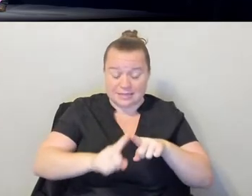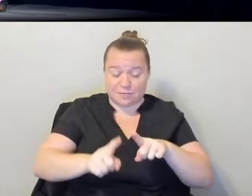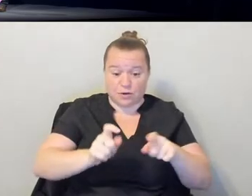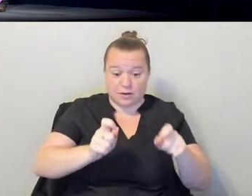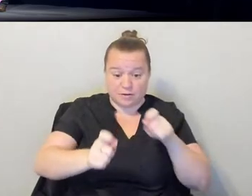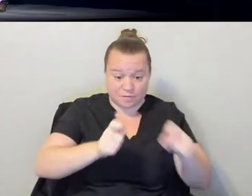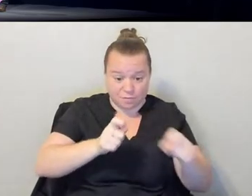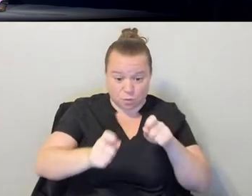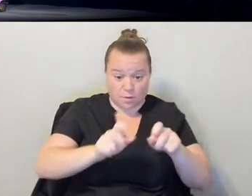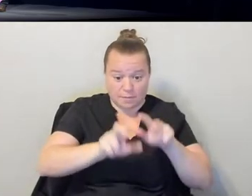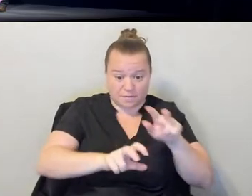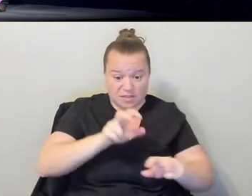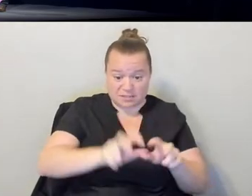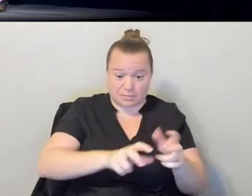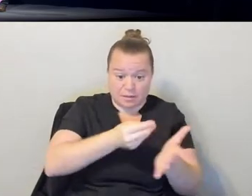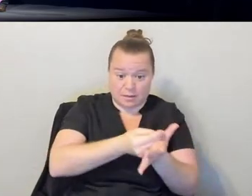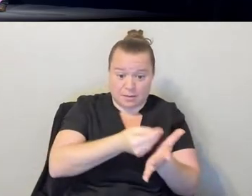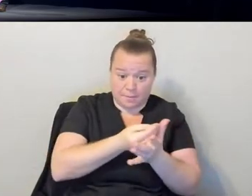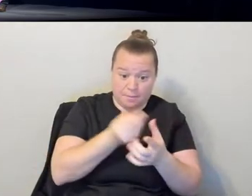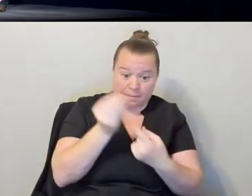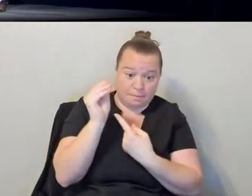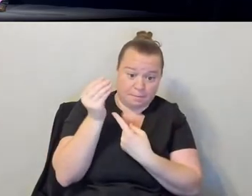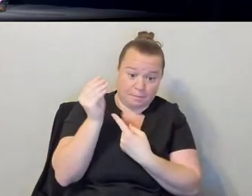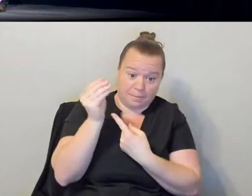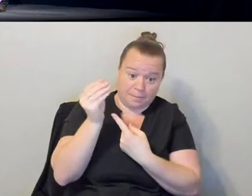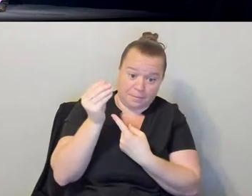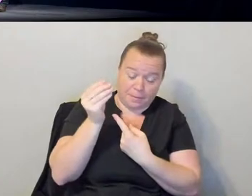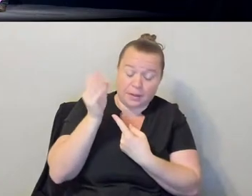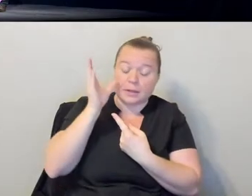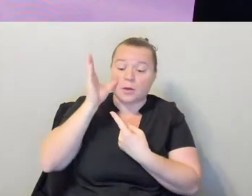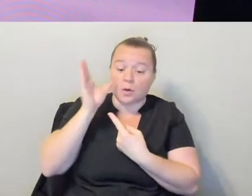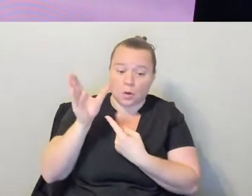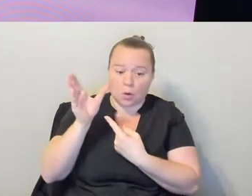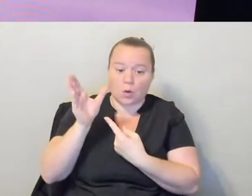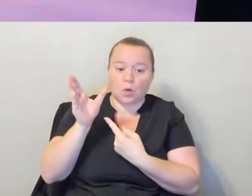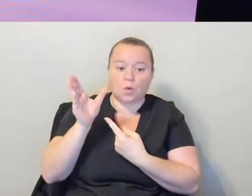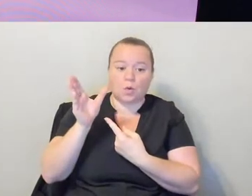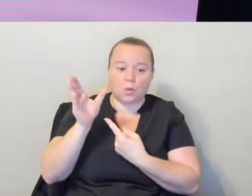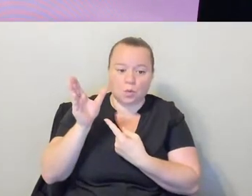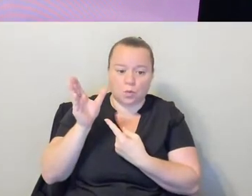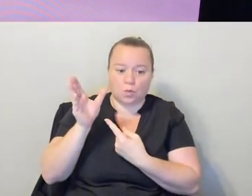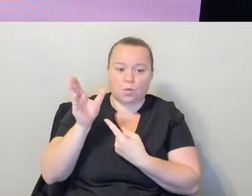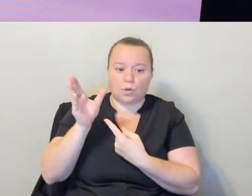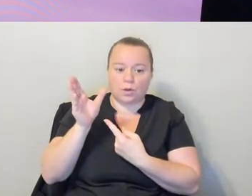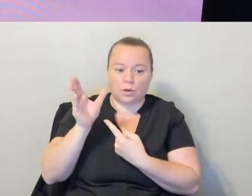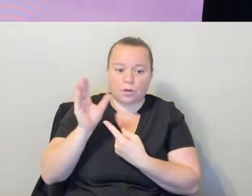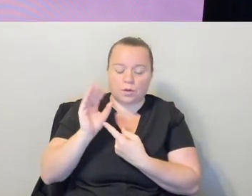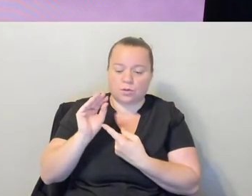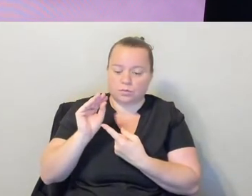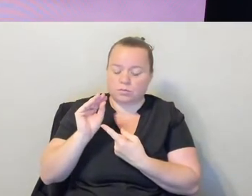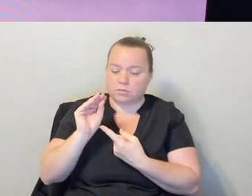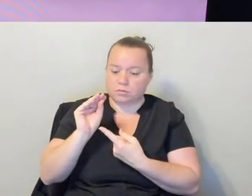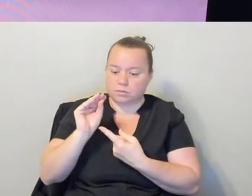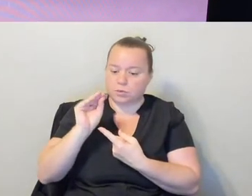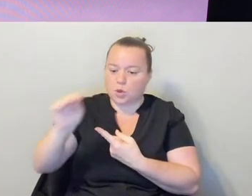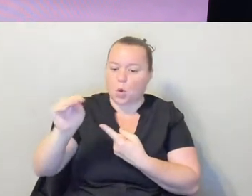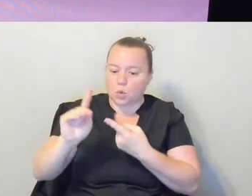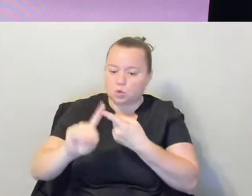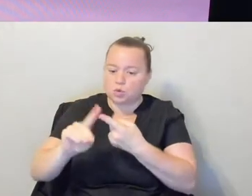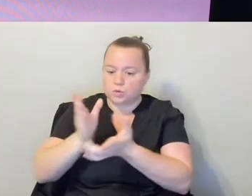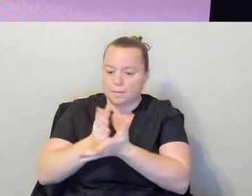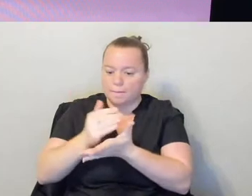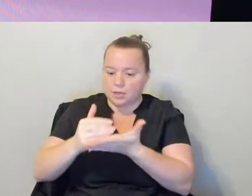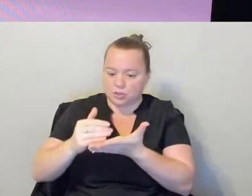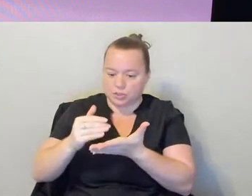that the funds, the money, as you were saying, will go to the budget of that given member state. So